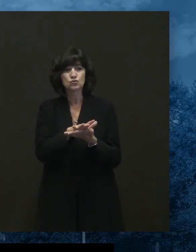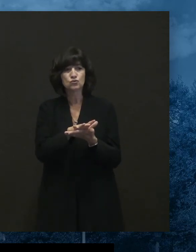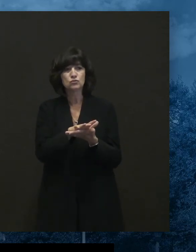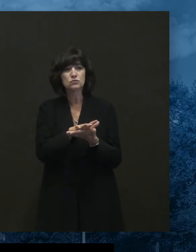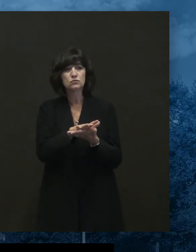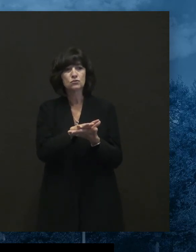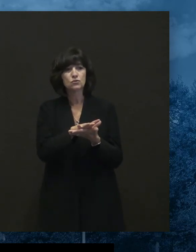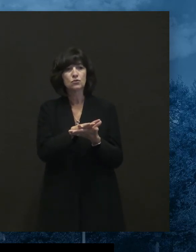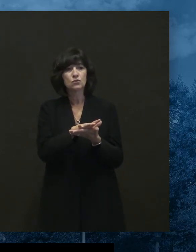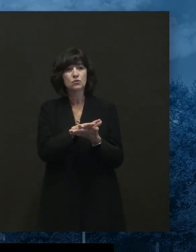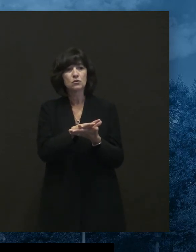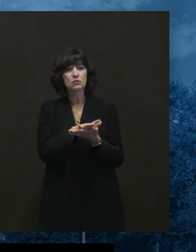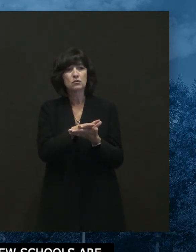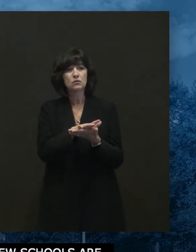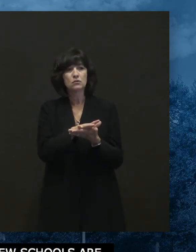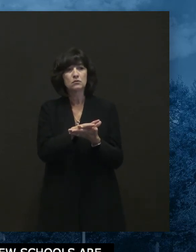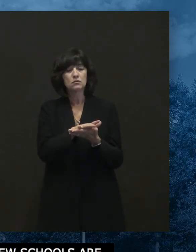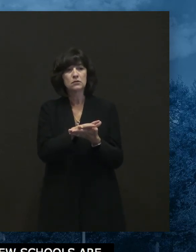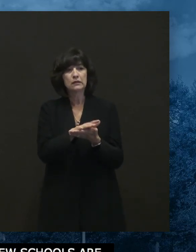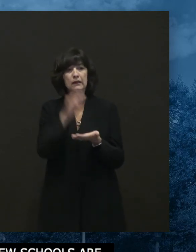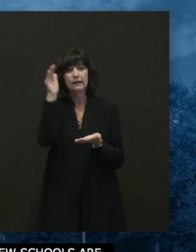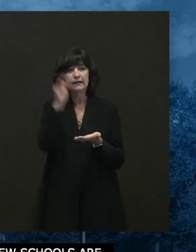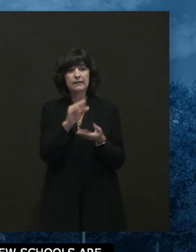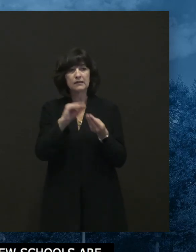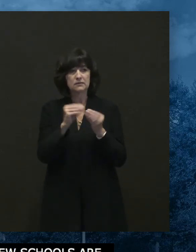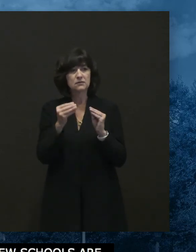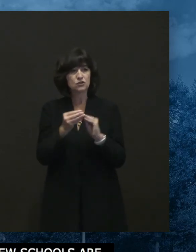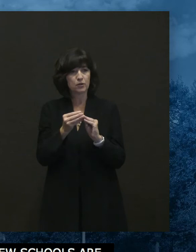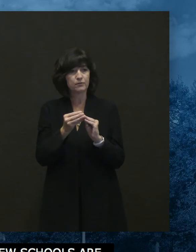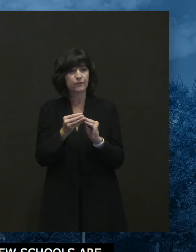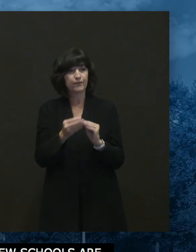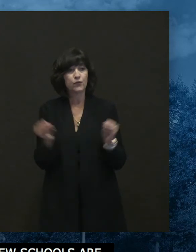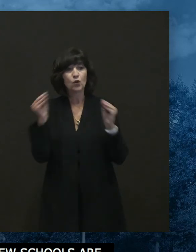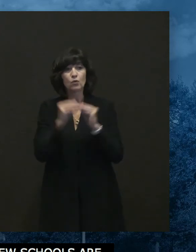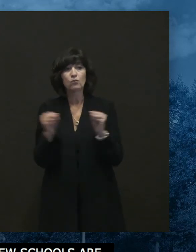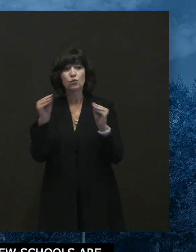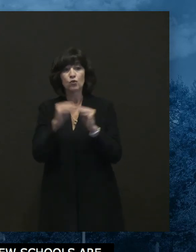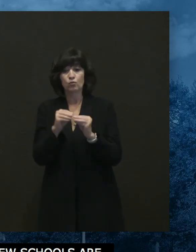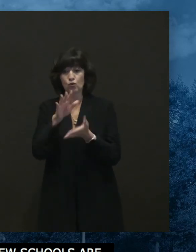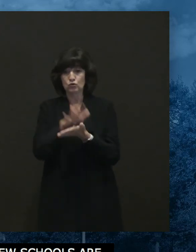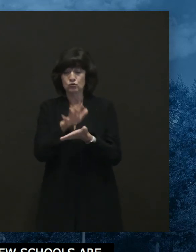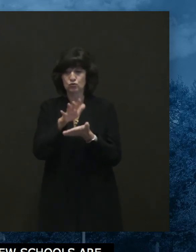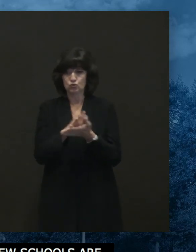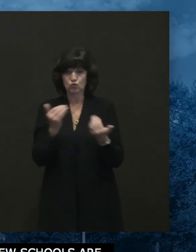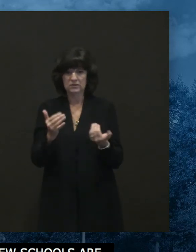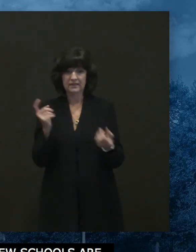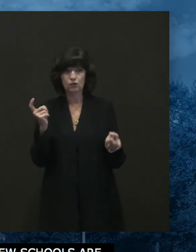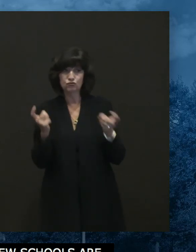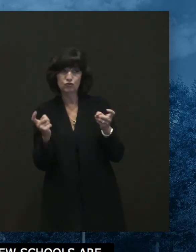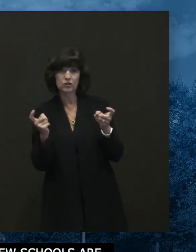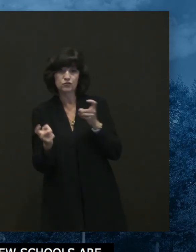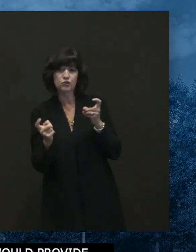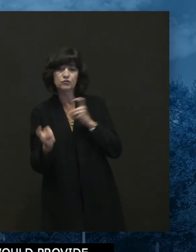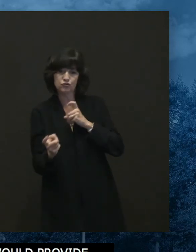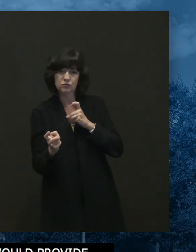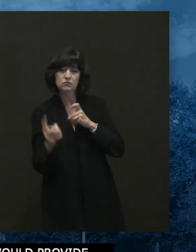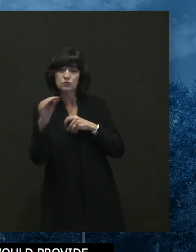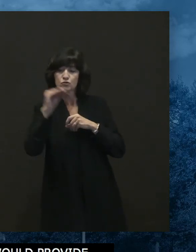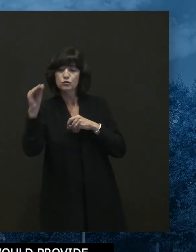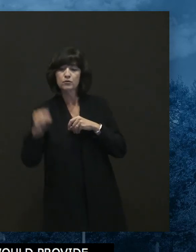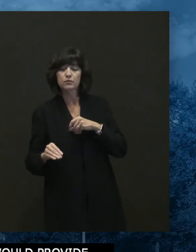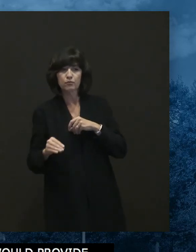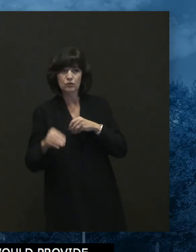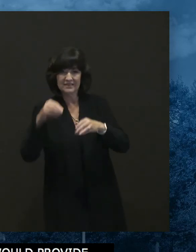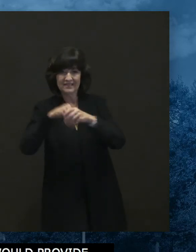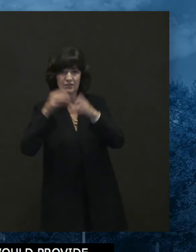data would provide identifiable information. As more schools transition to hybrid, does the state plan to expand